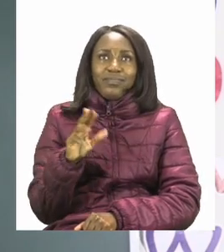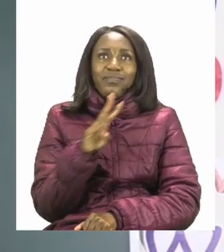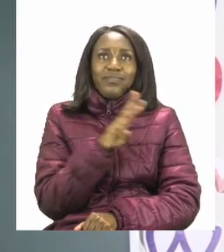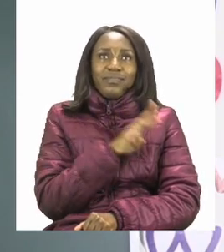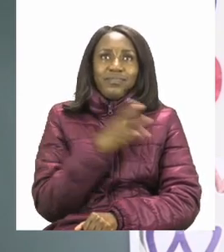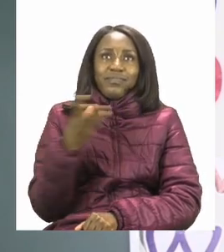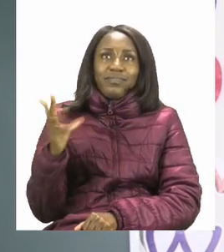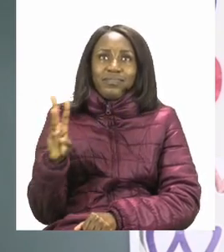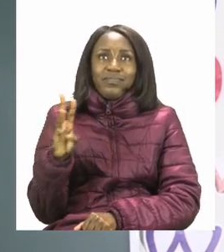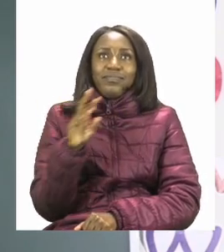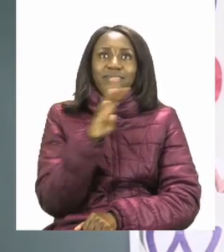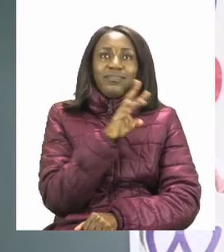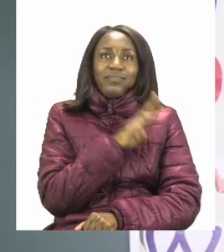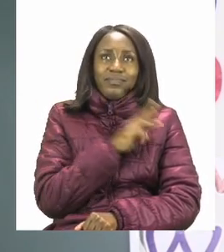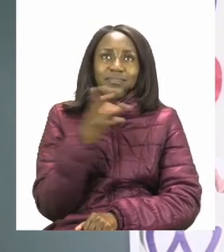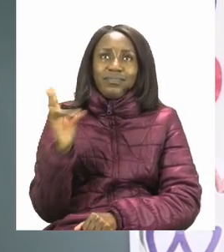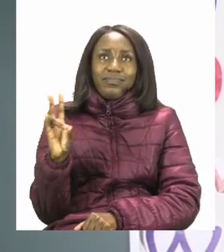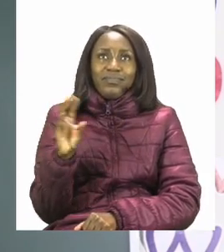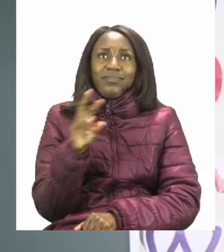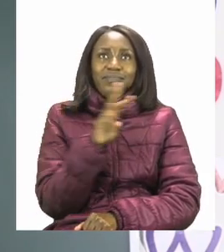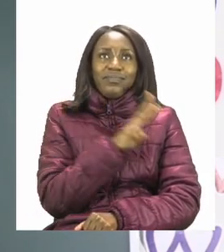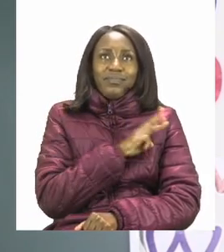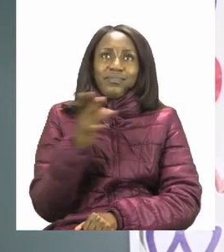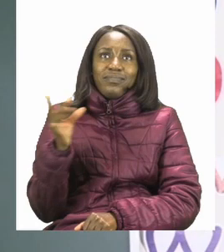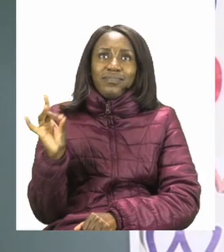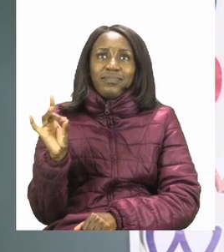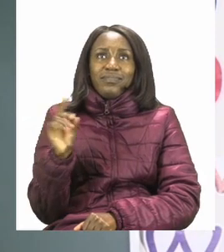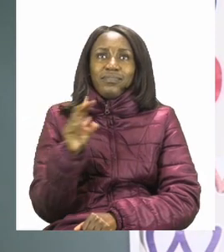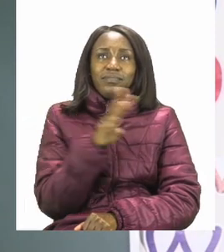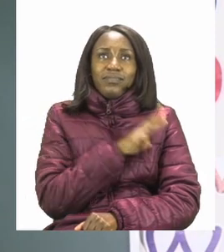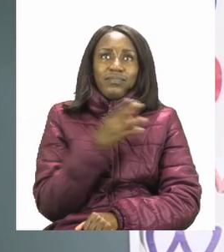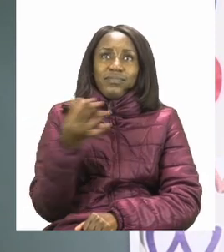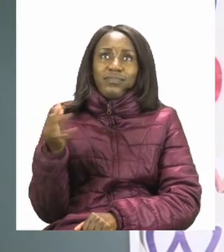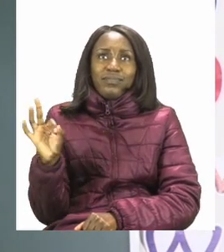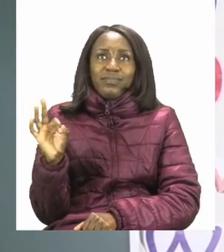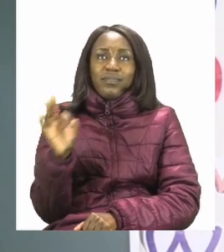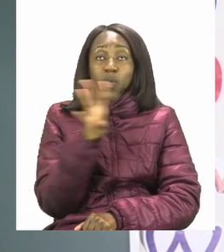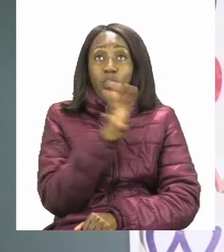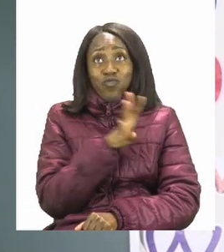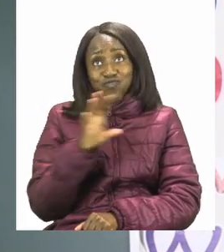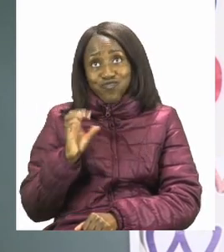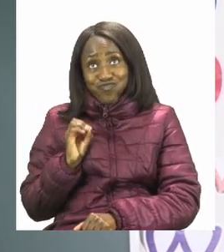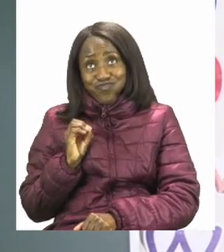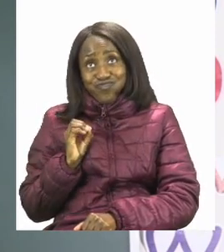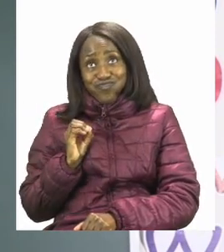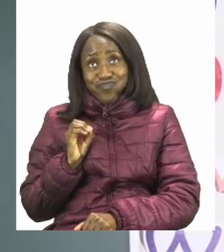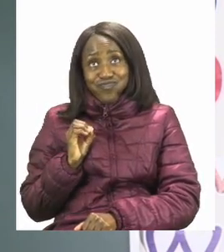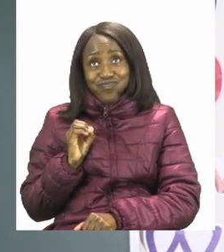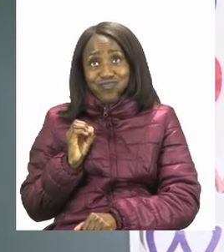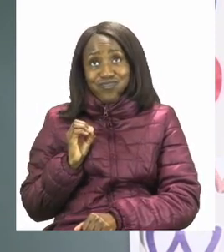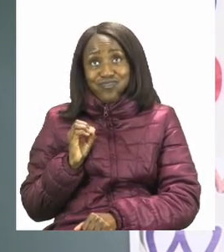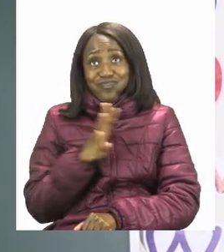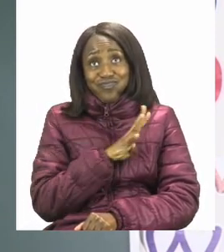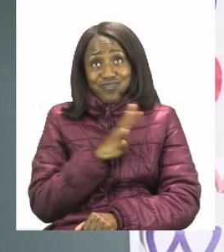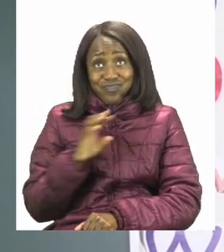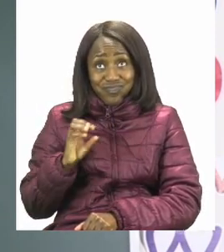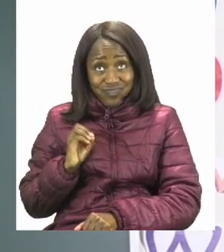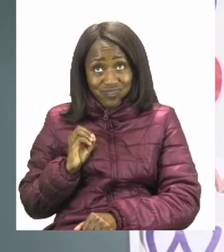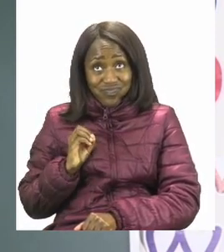35, 36, 37, 38, 39, 40.